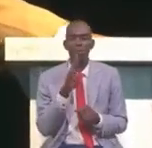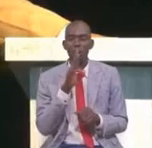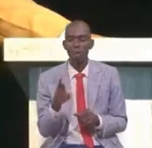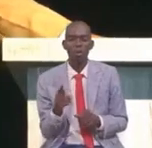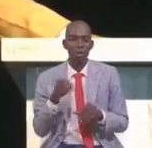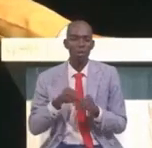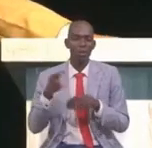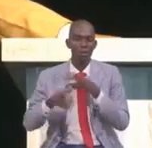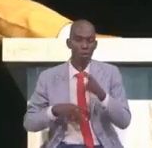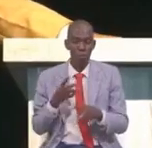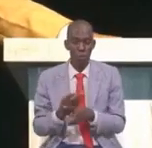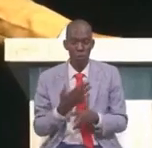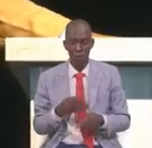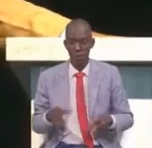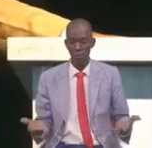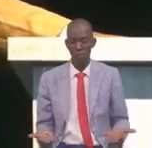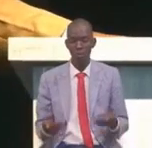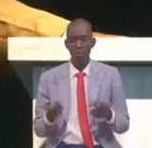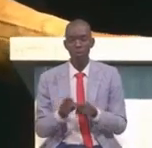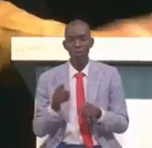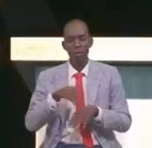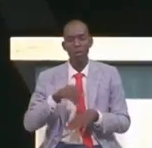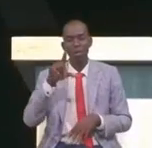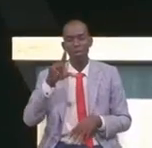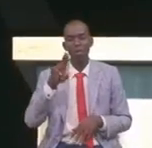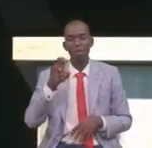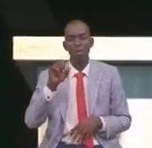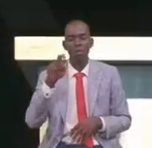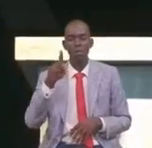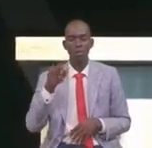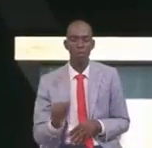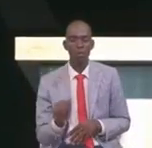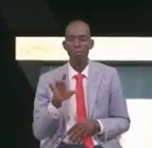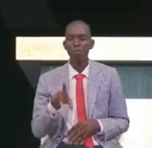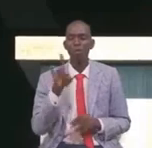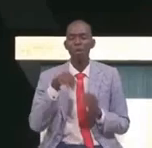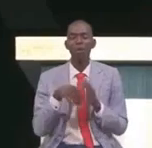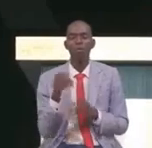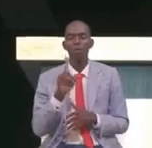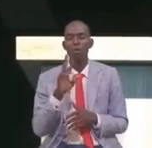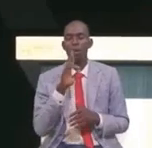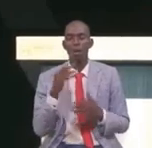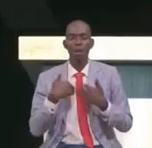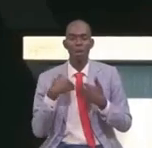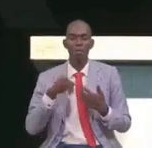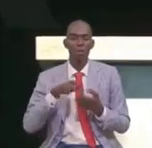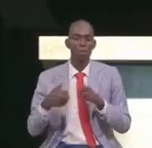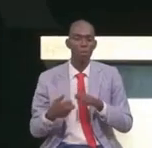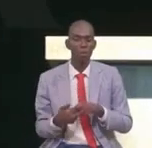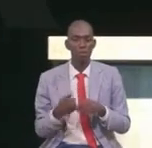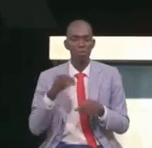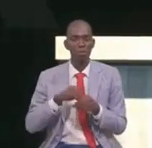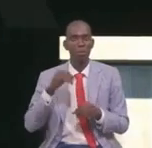and here in Lusaka, the Alpha location, identify the problem in the head, in the